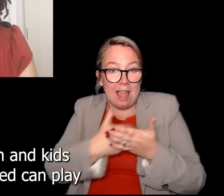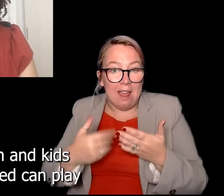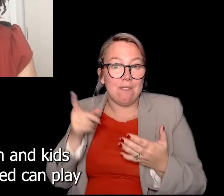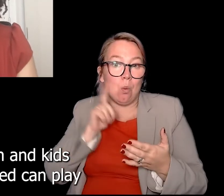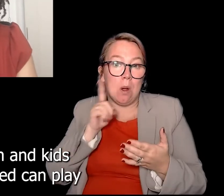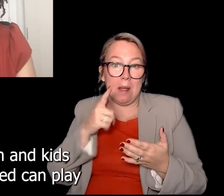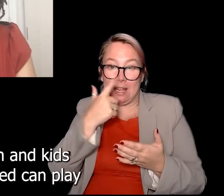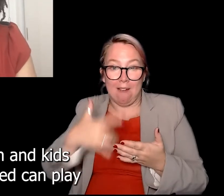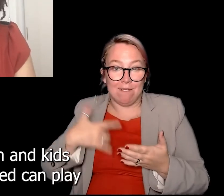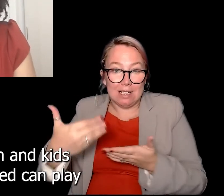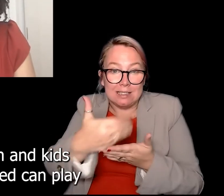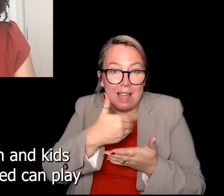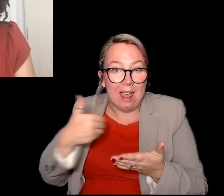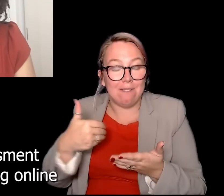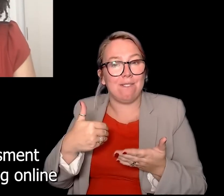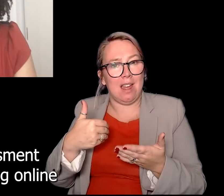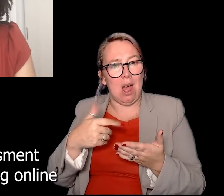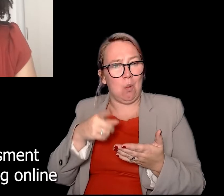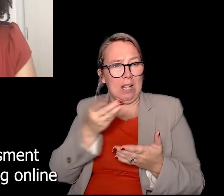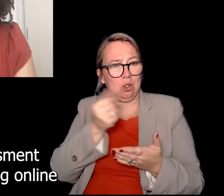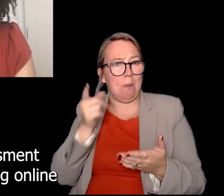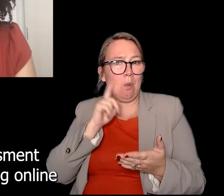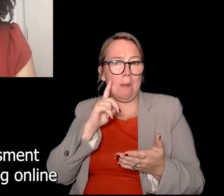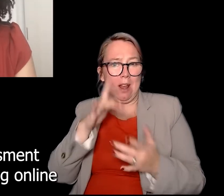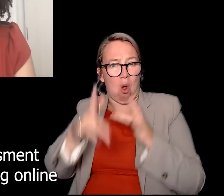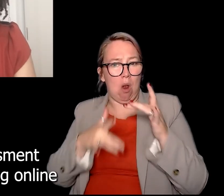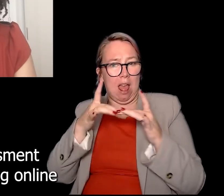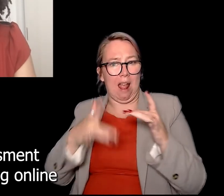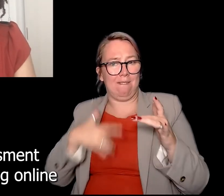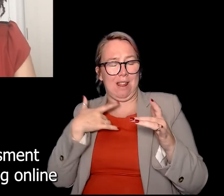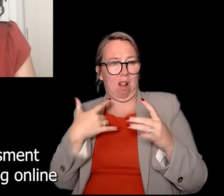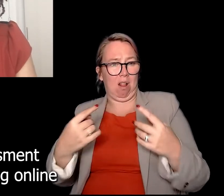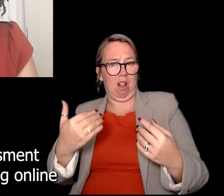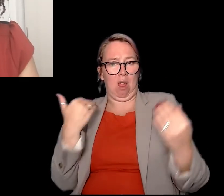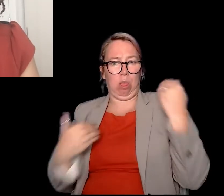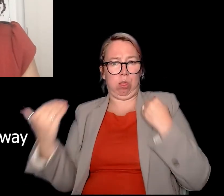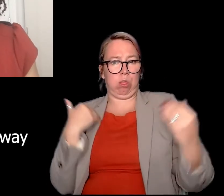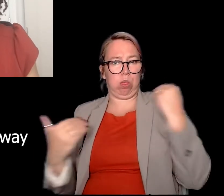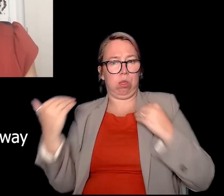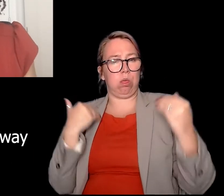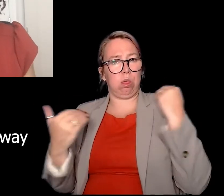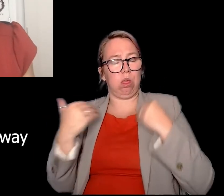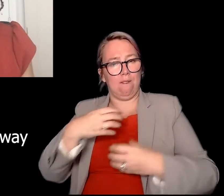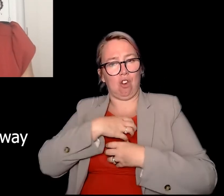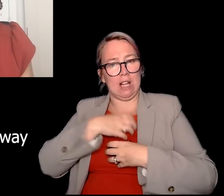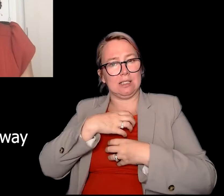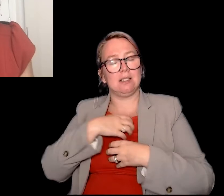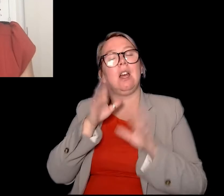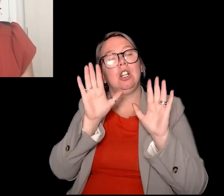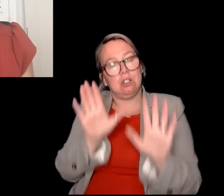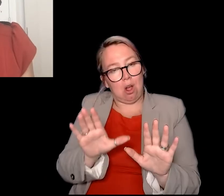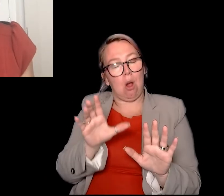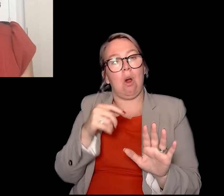women and kids and people who have been bullied can play without the level of harassment that they might be facing online. And so I was able to find a